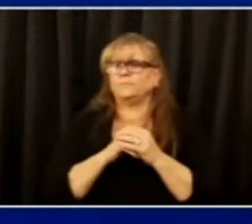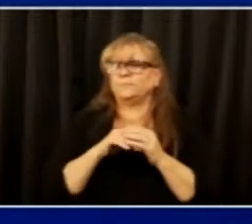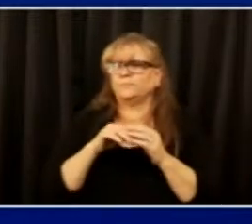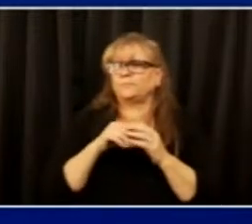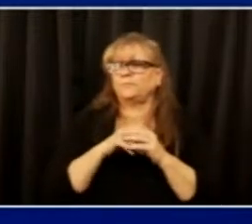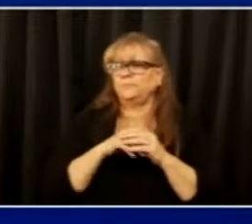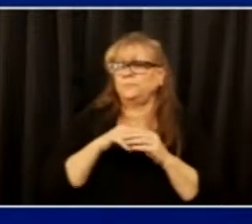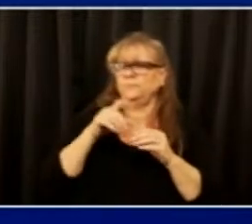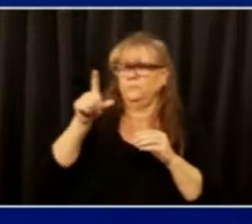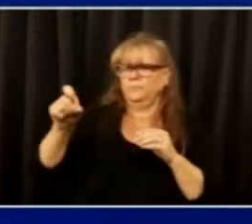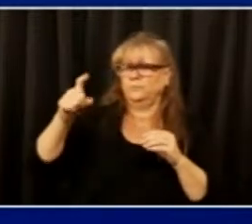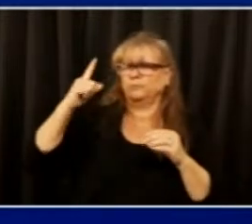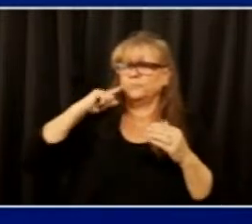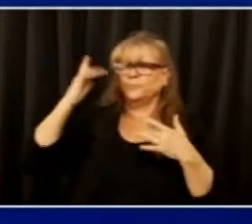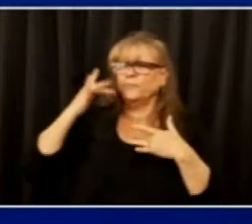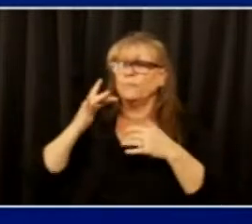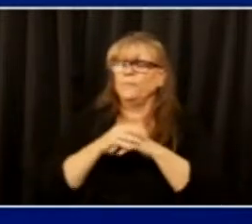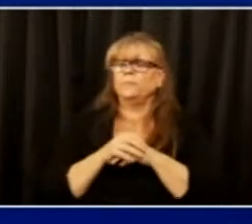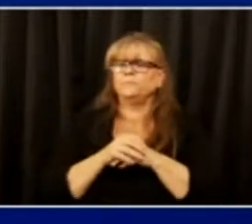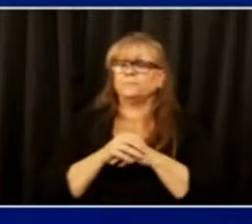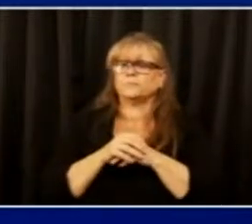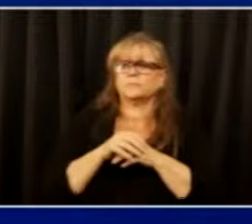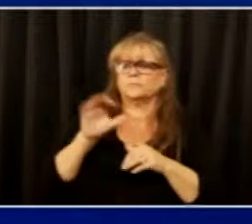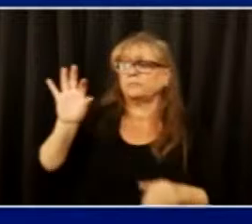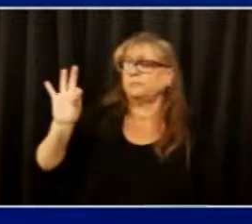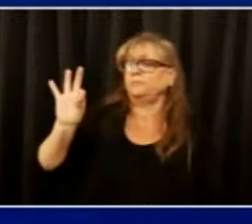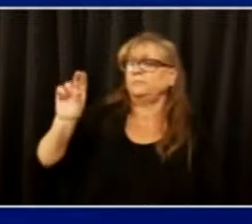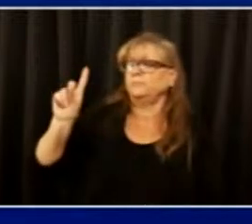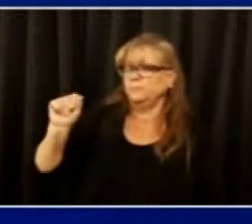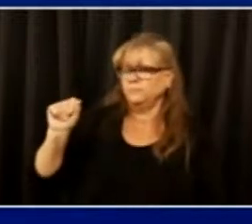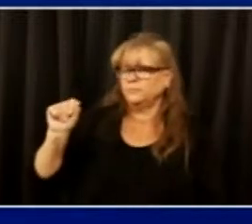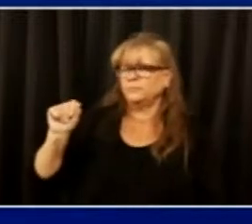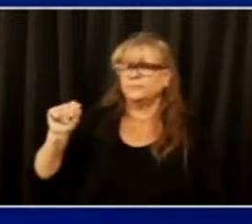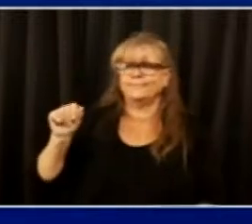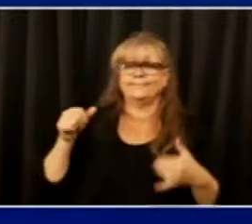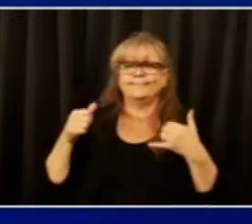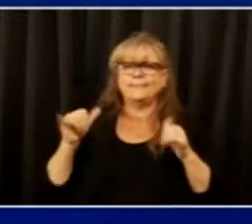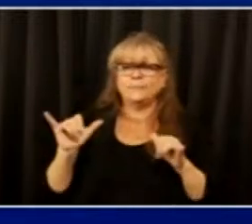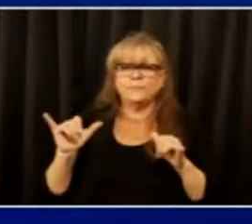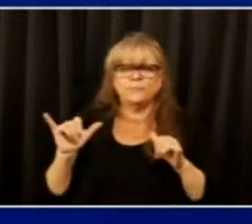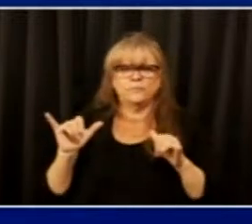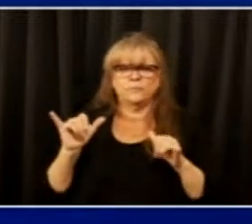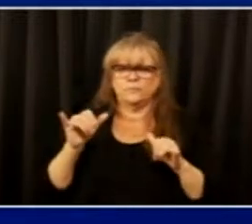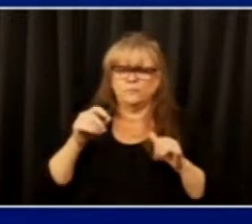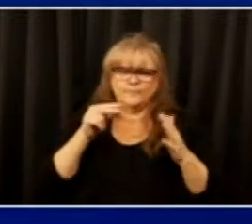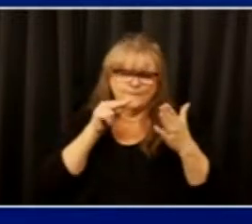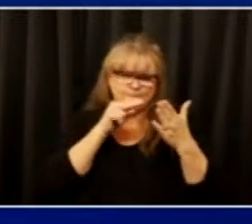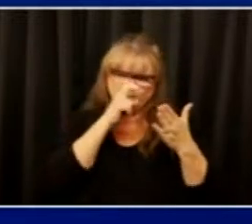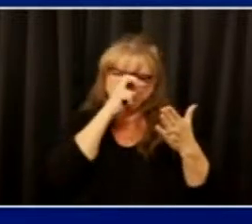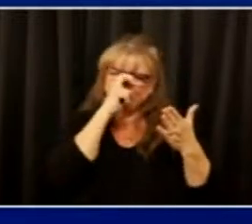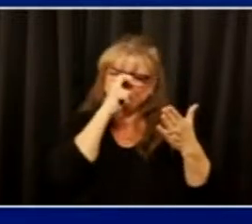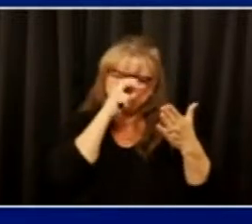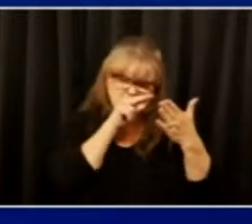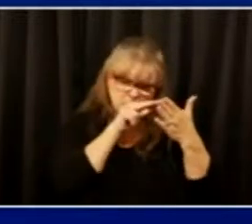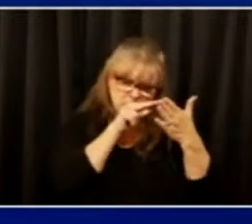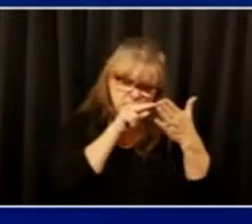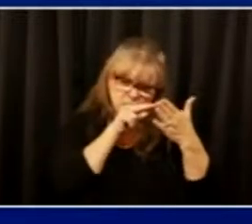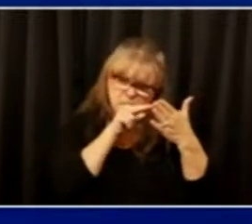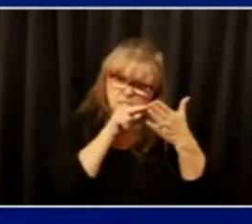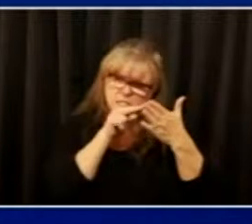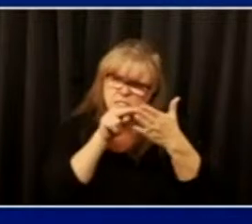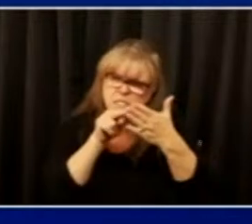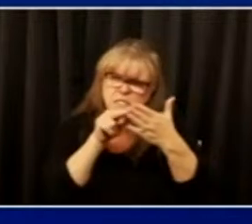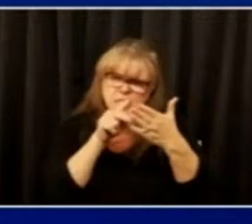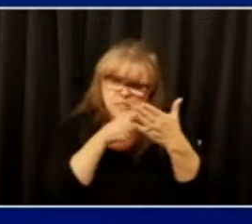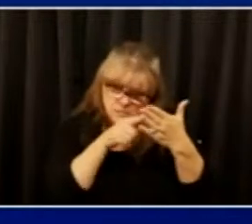the FDA is still going to take into account the totality of the scientific evidence about a vaccine, and so it's going to make sure that